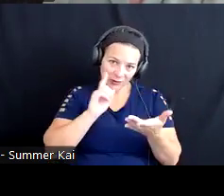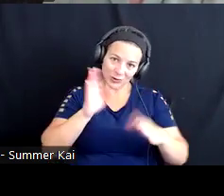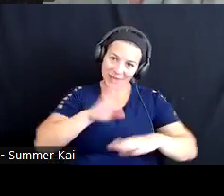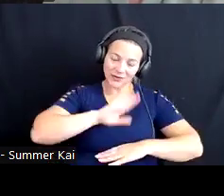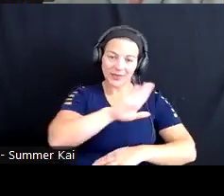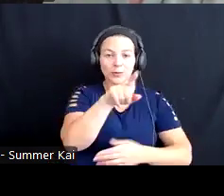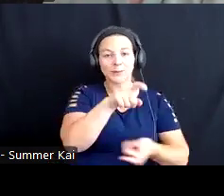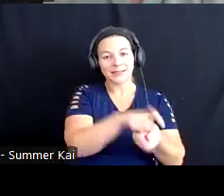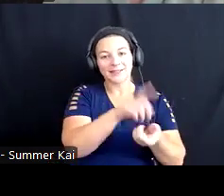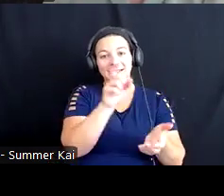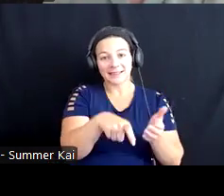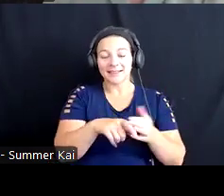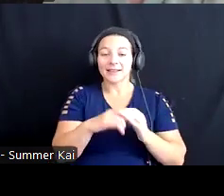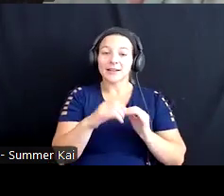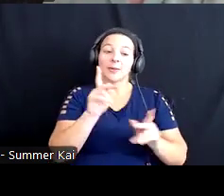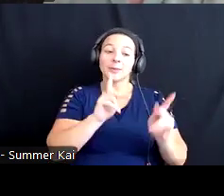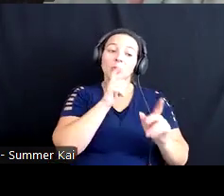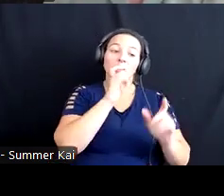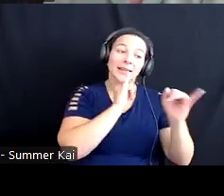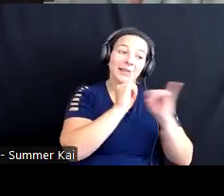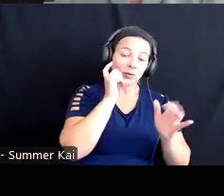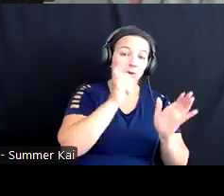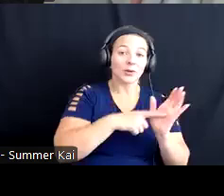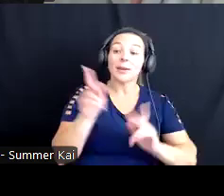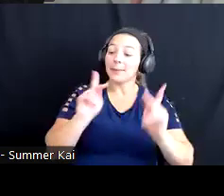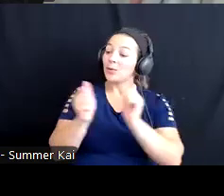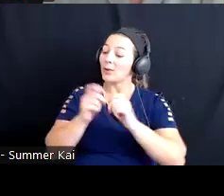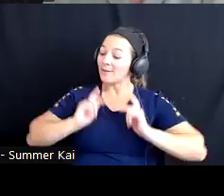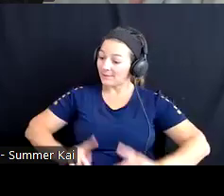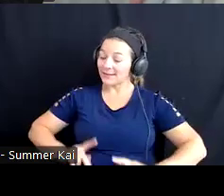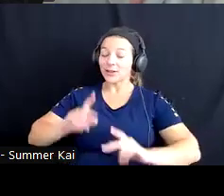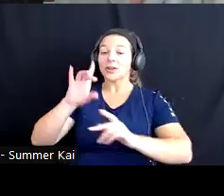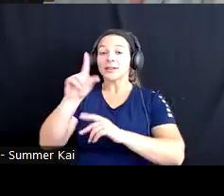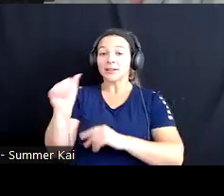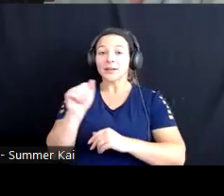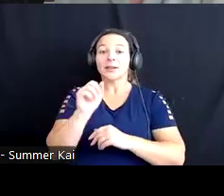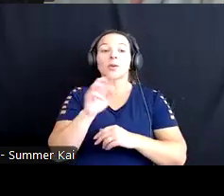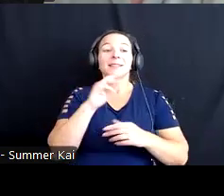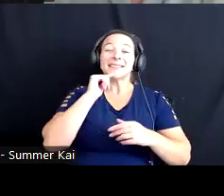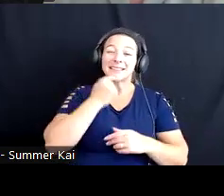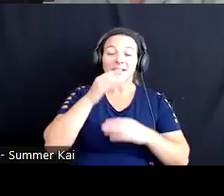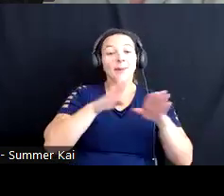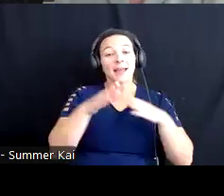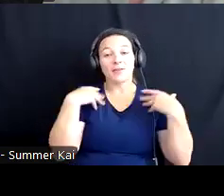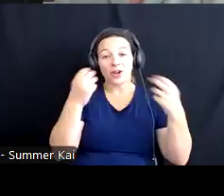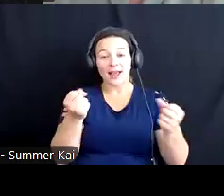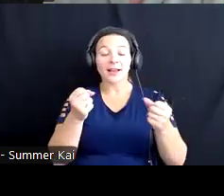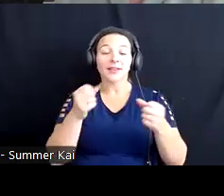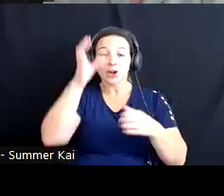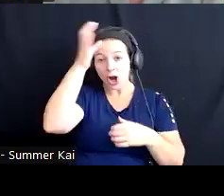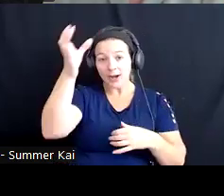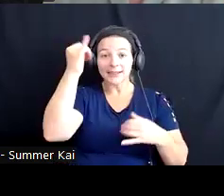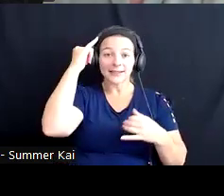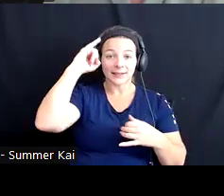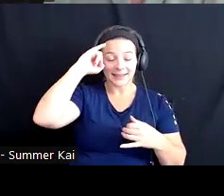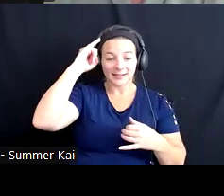noted that people with physical disabilities, people with significant behavioral health, cognitive or intellectual